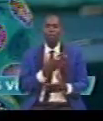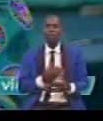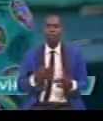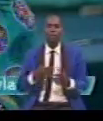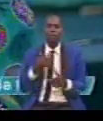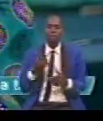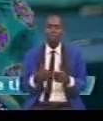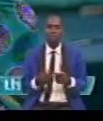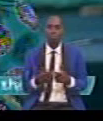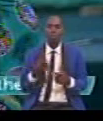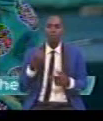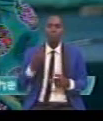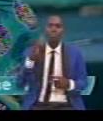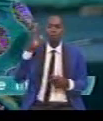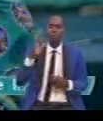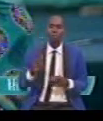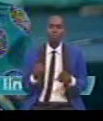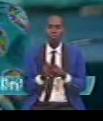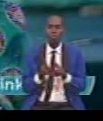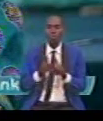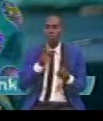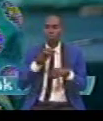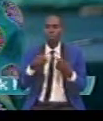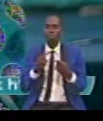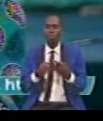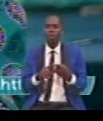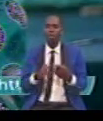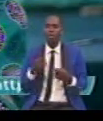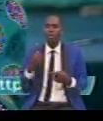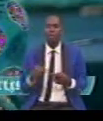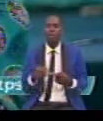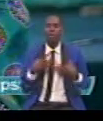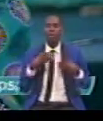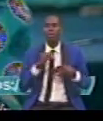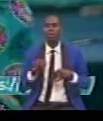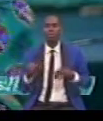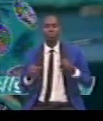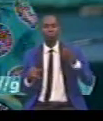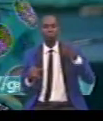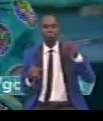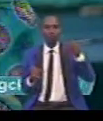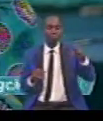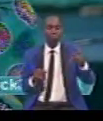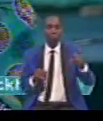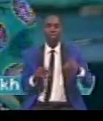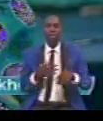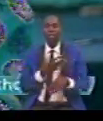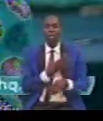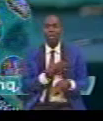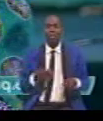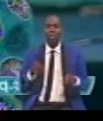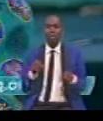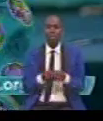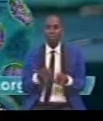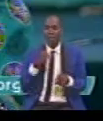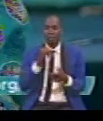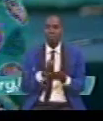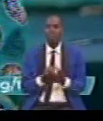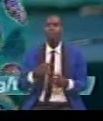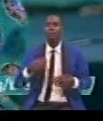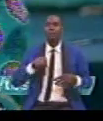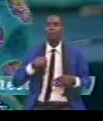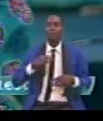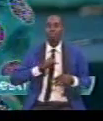the pastor also mentioned it about the head there as he was praying in his prayer. I said, I am